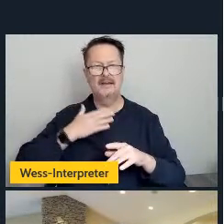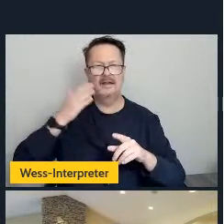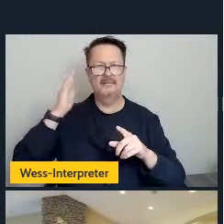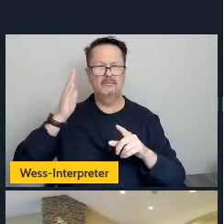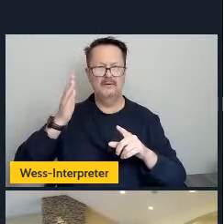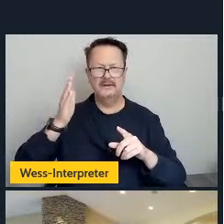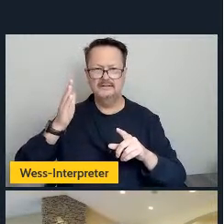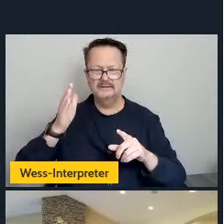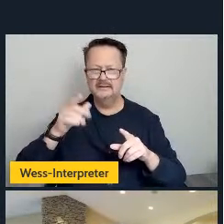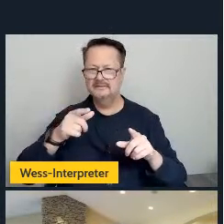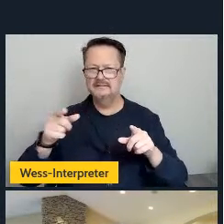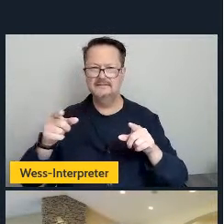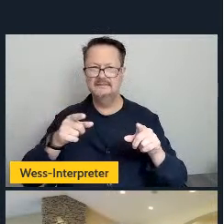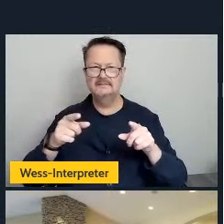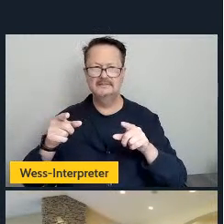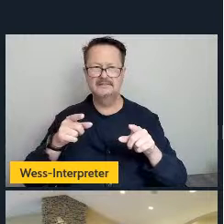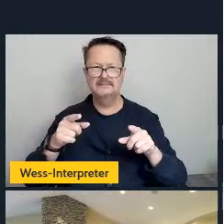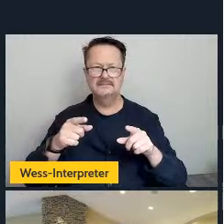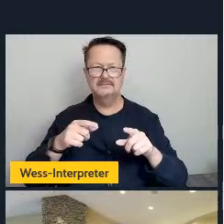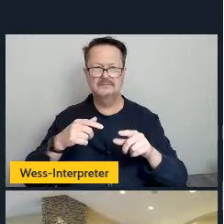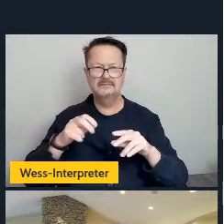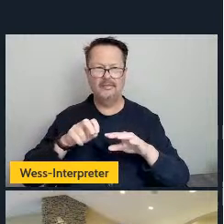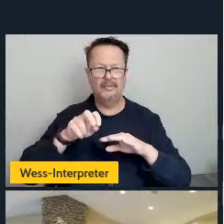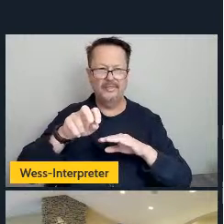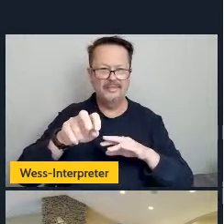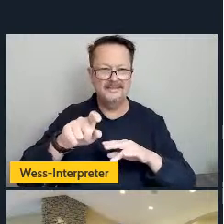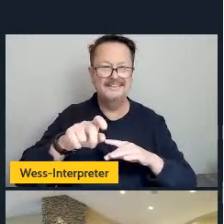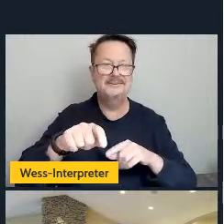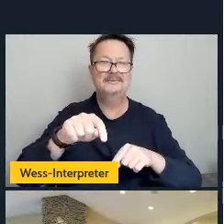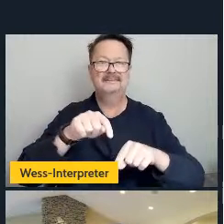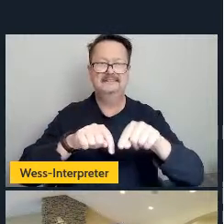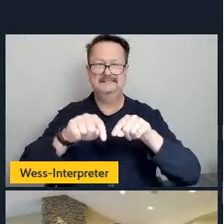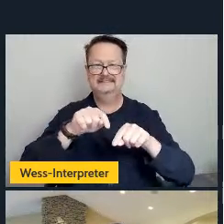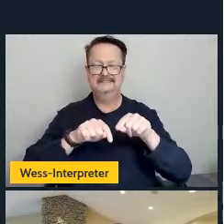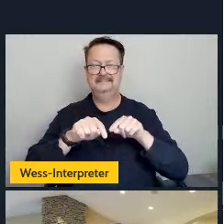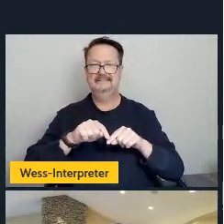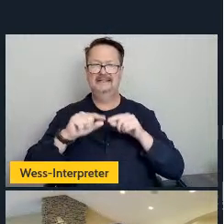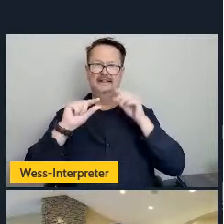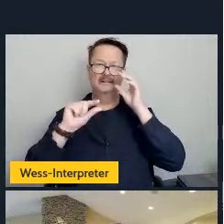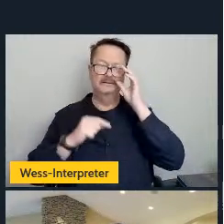of went forward. So let me go back a little bit.